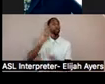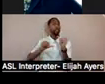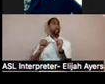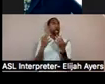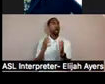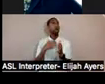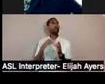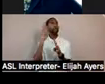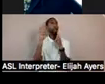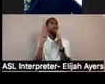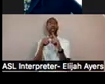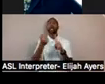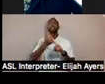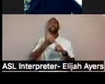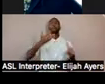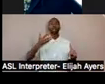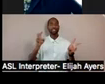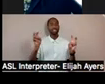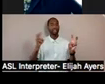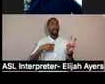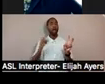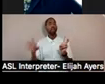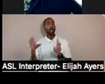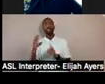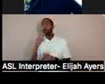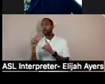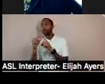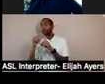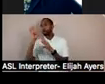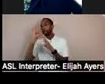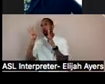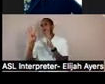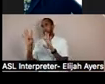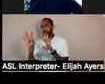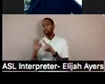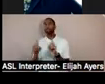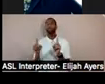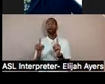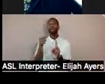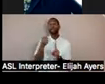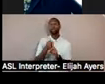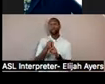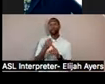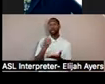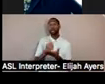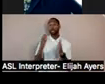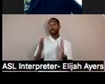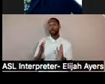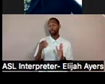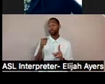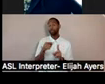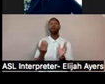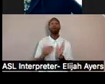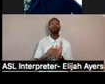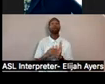right word, expanded by the work of Deb Dana, who is a therapist. And again,